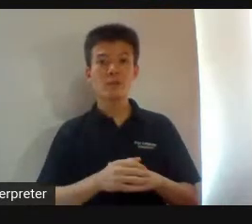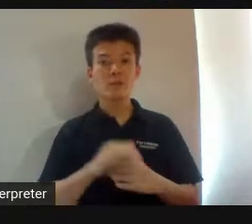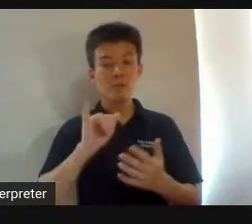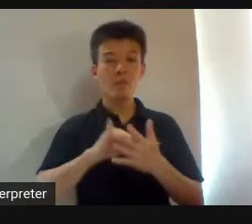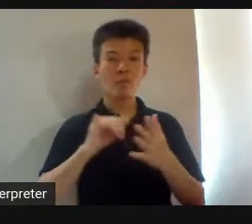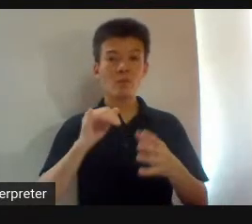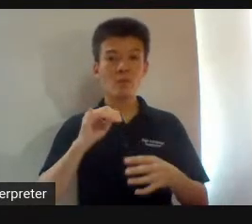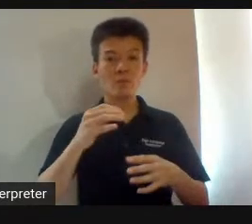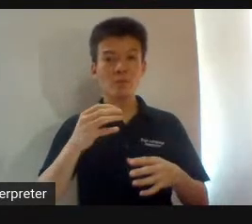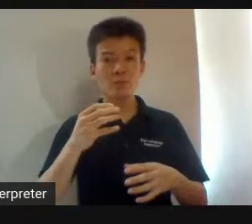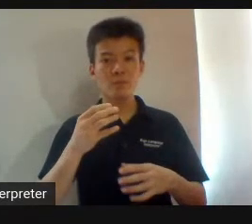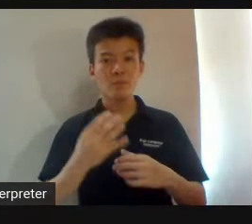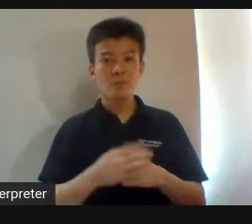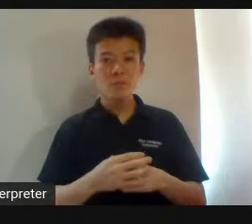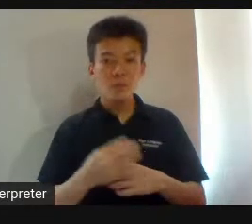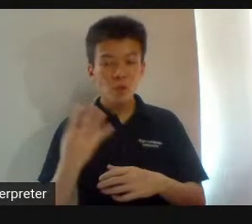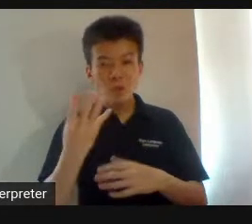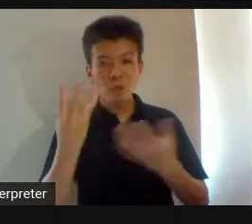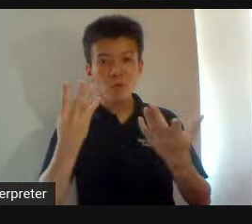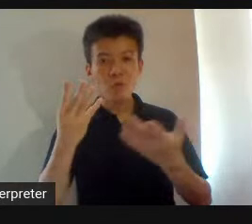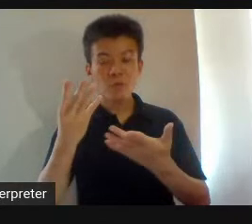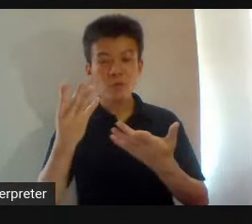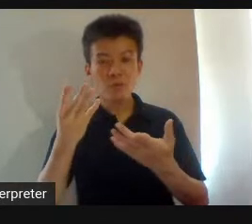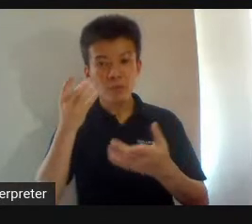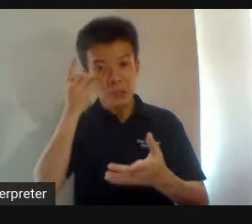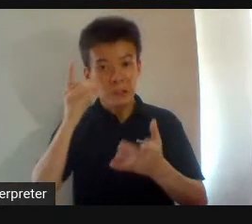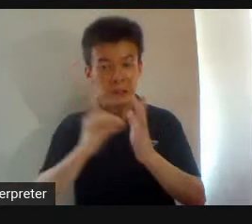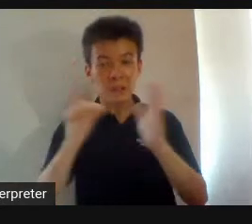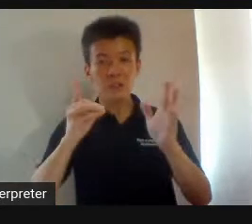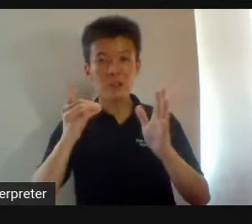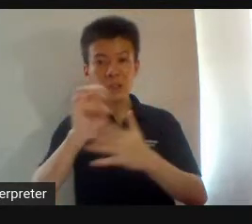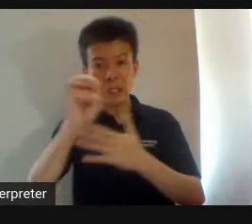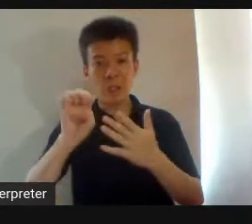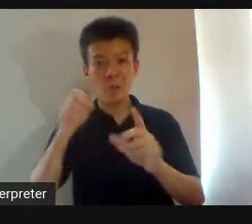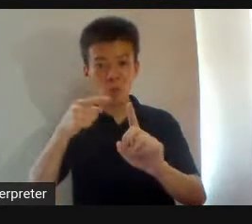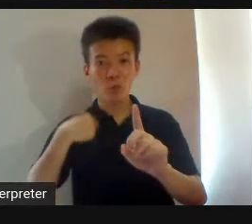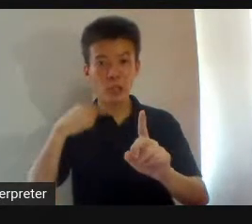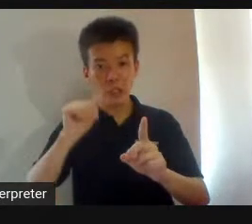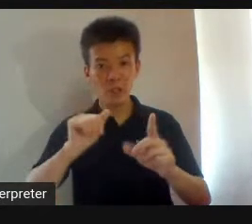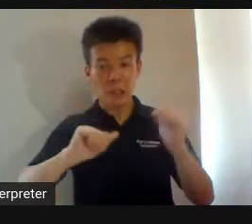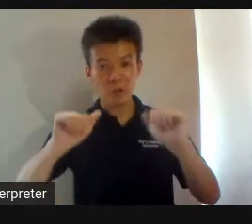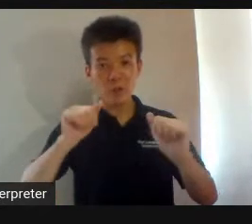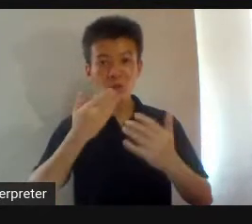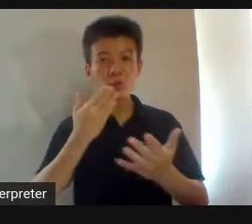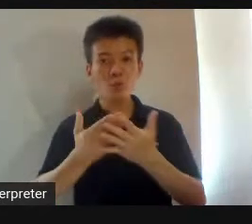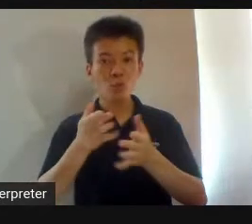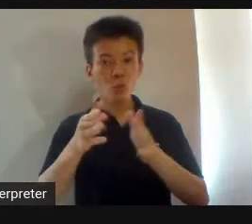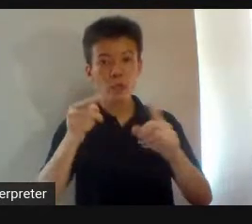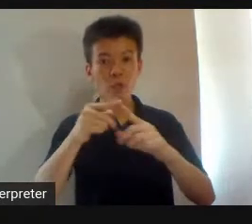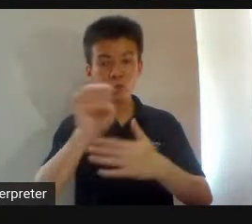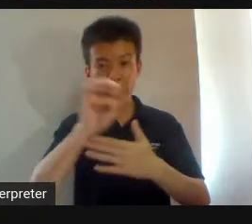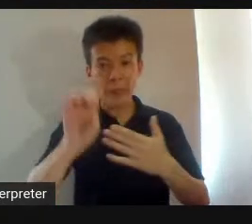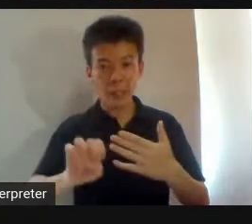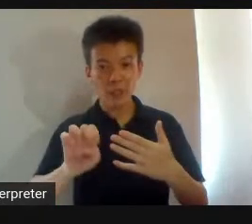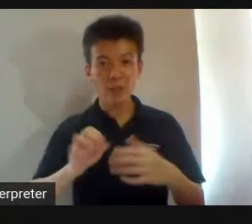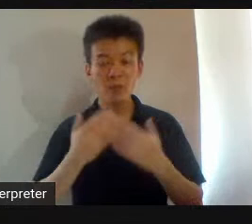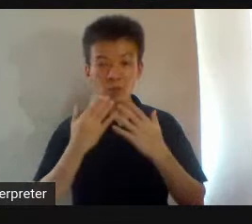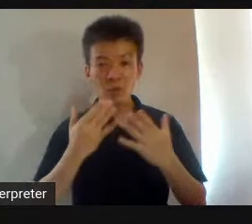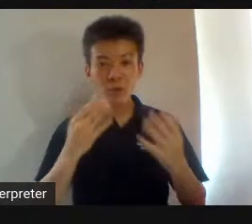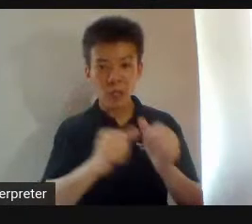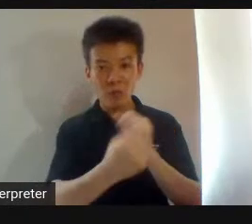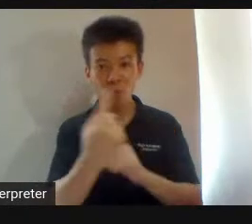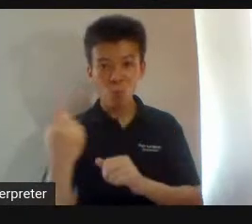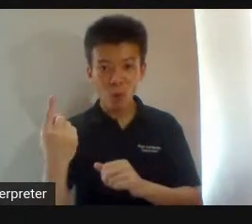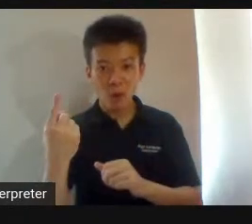very succinct endpoints in which we can action, I think it's a really good way to end. So thank you,